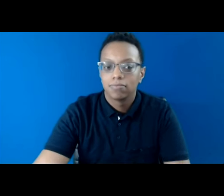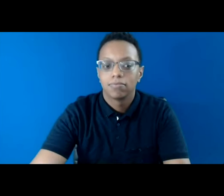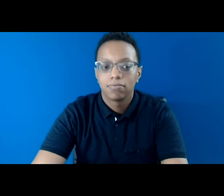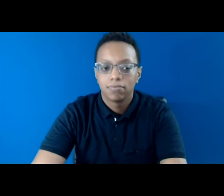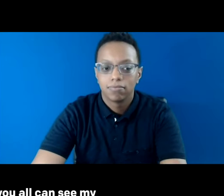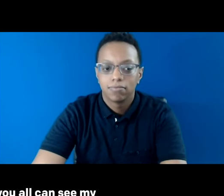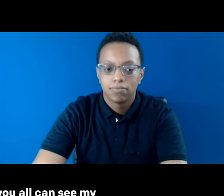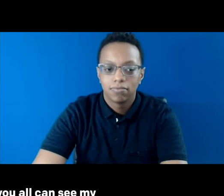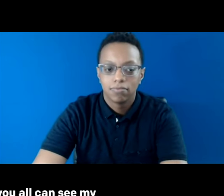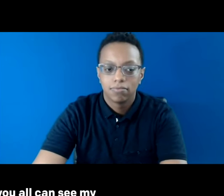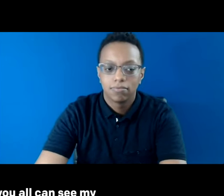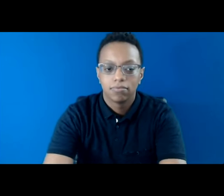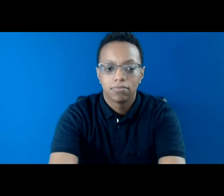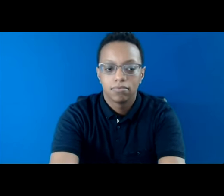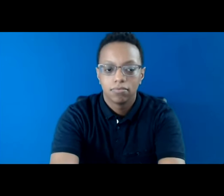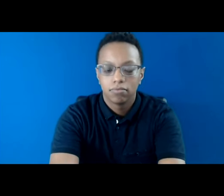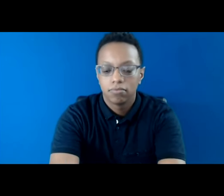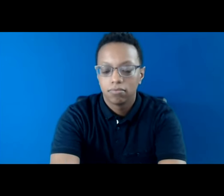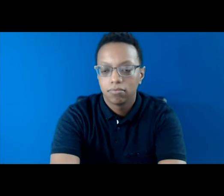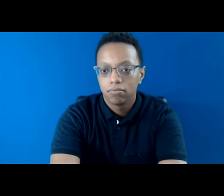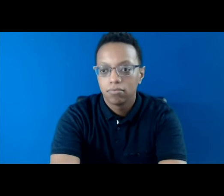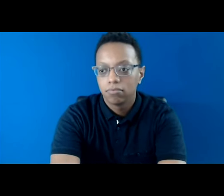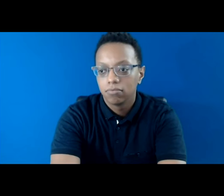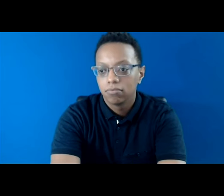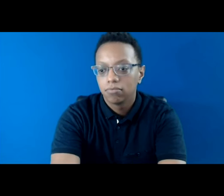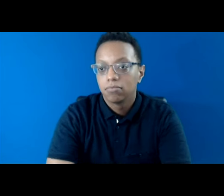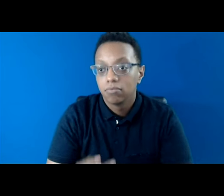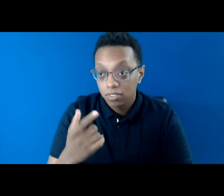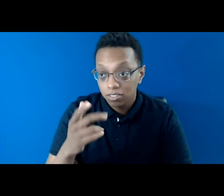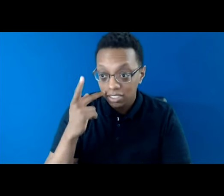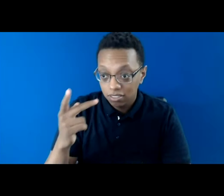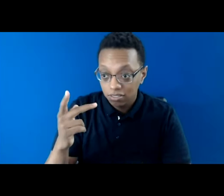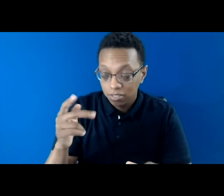screen here so you all can see my face. I love seeing everybody's face.